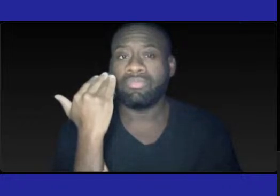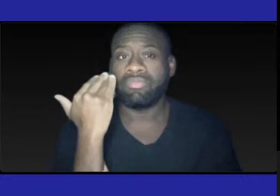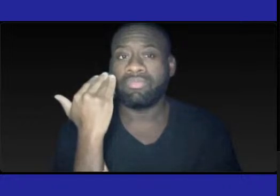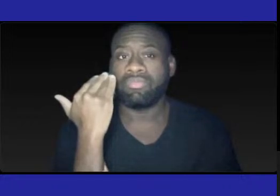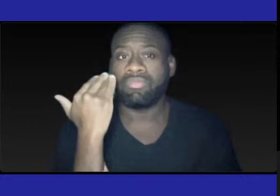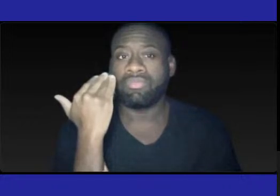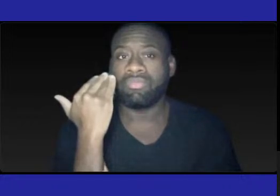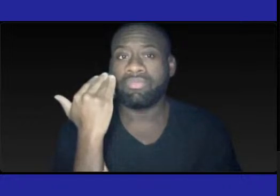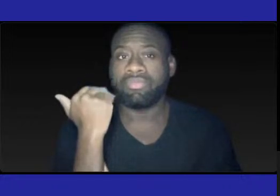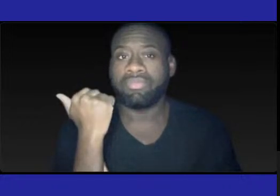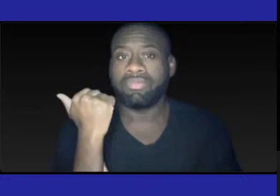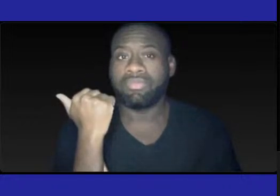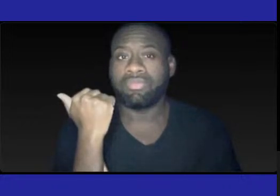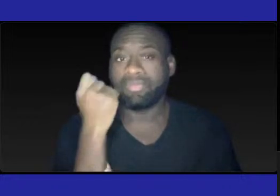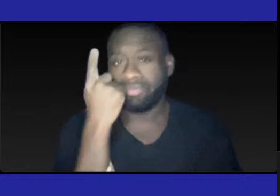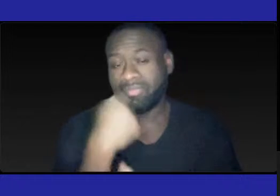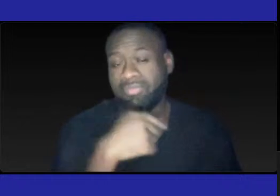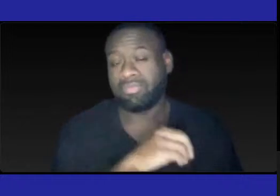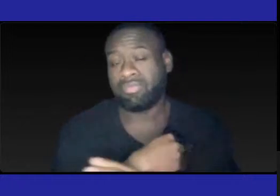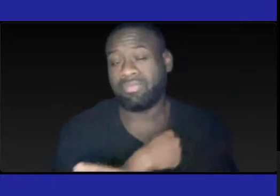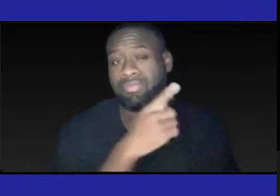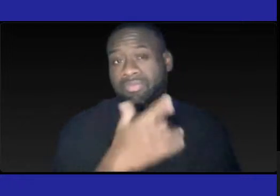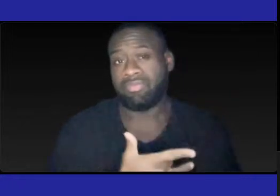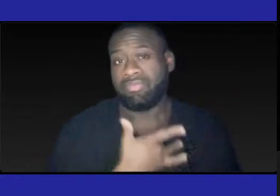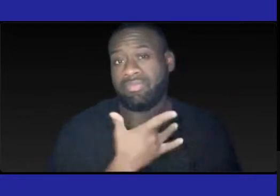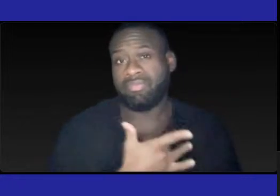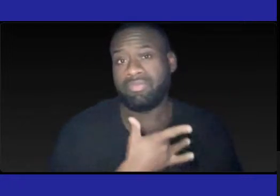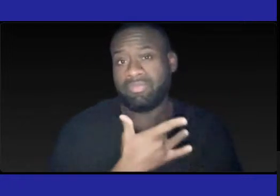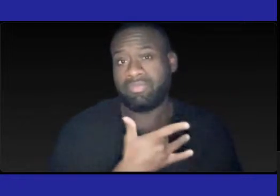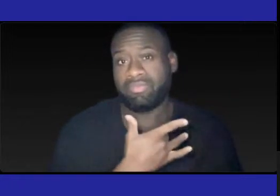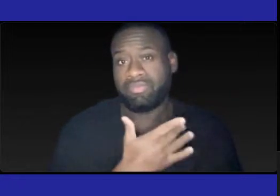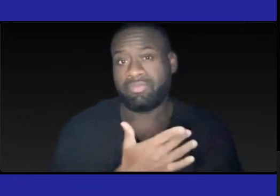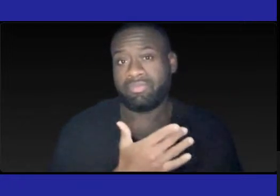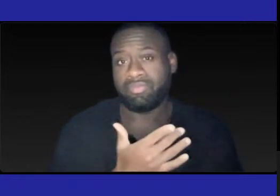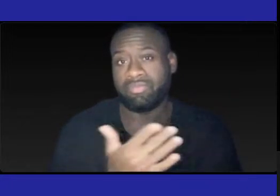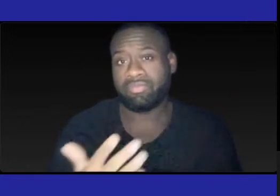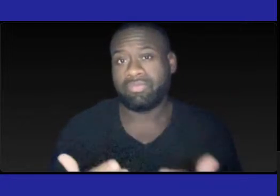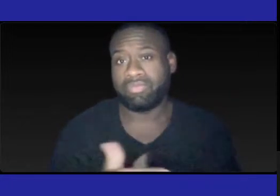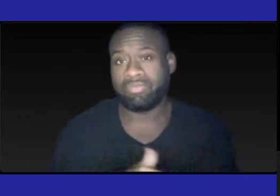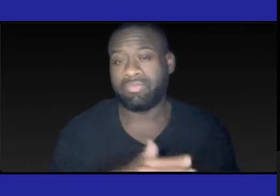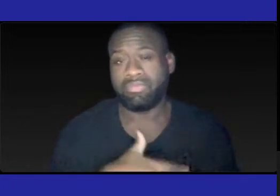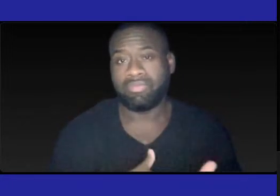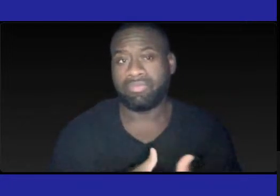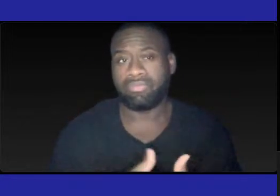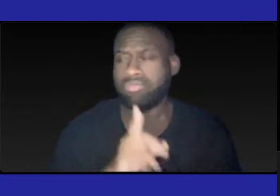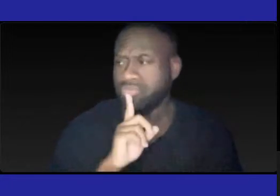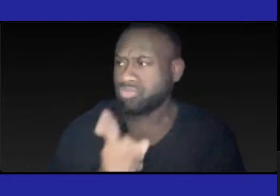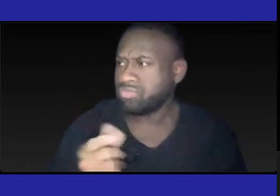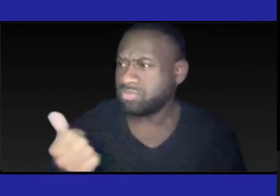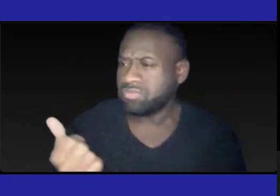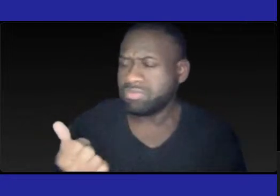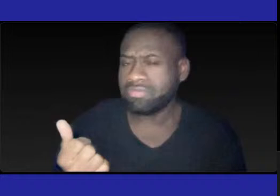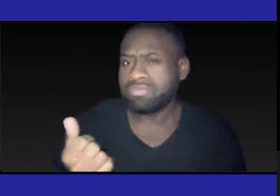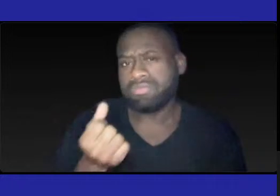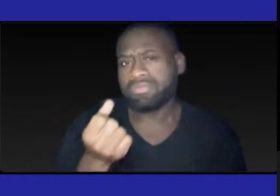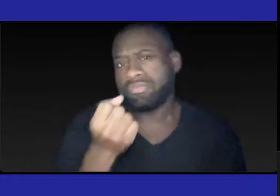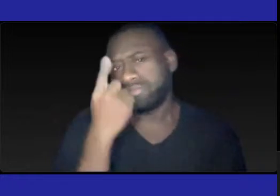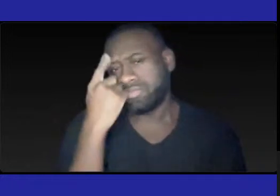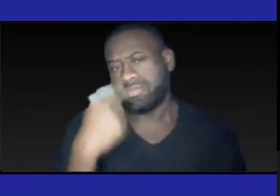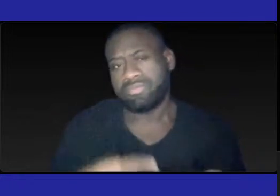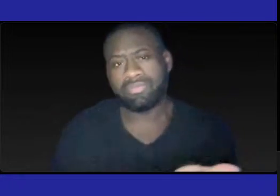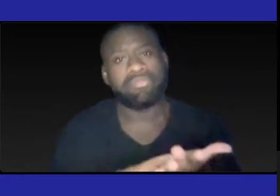clearly, I think there's an overlay of pregnancy, Sure. right? Because we're talking about